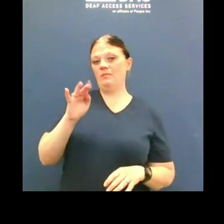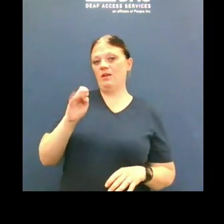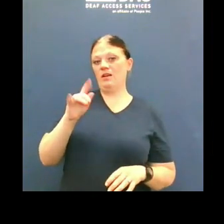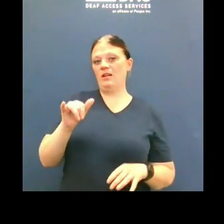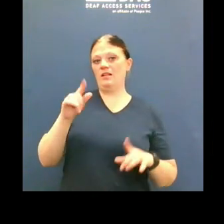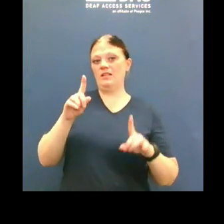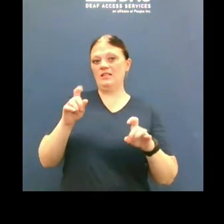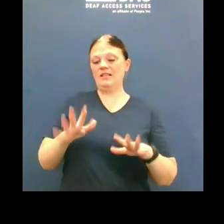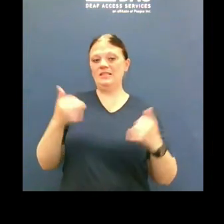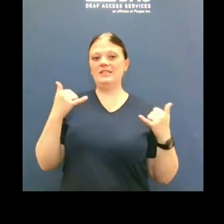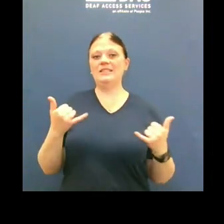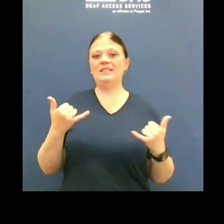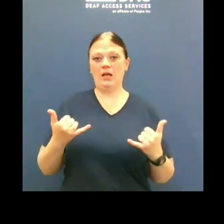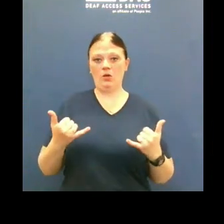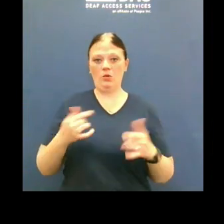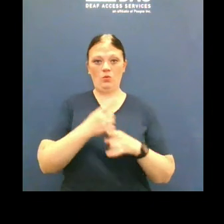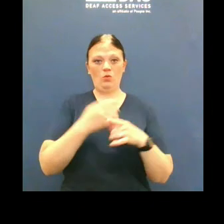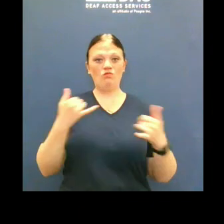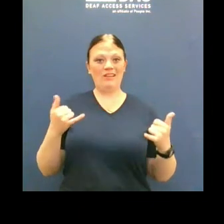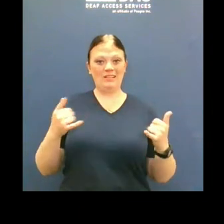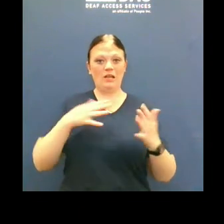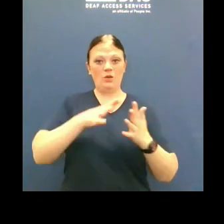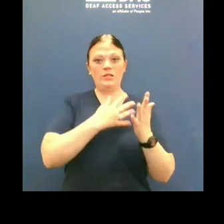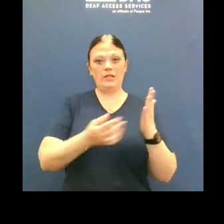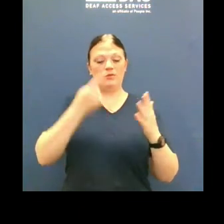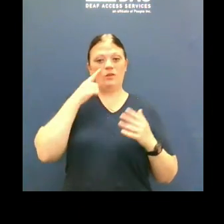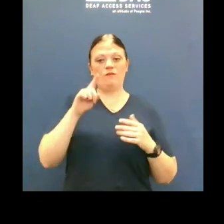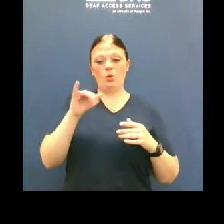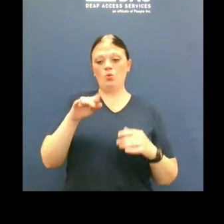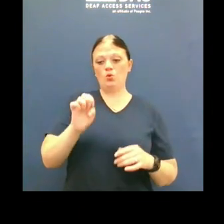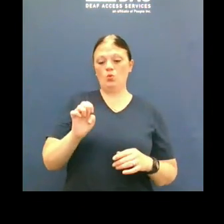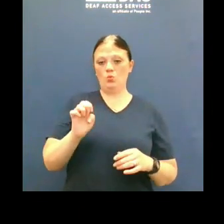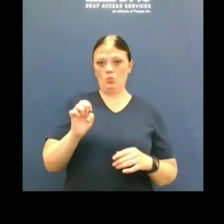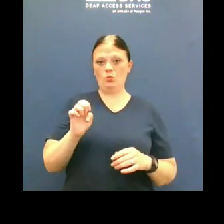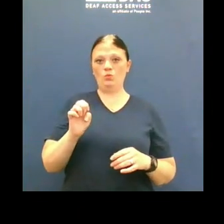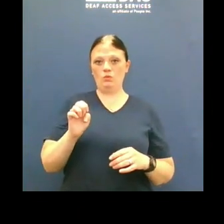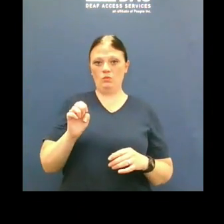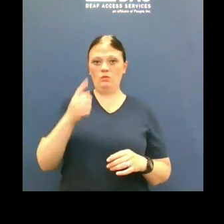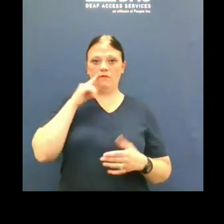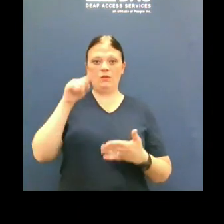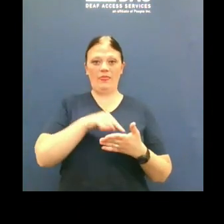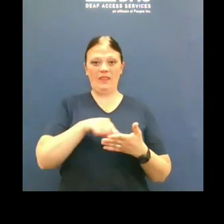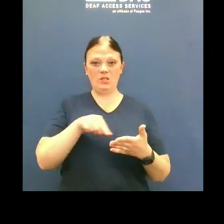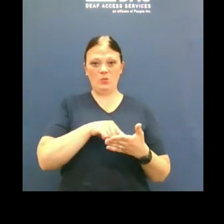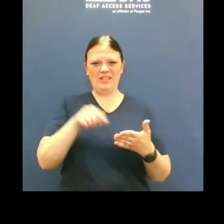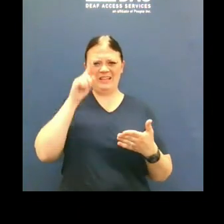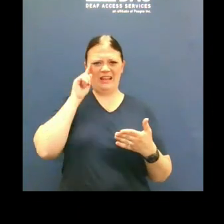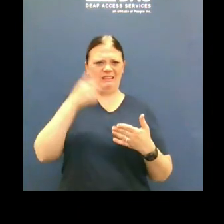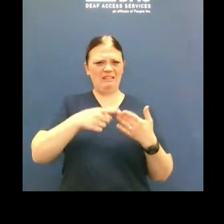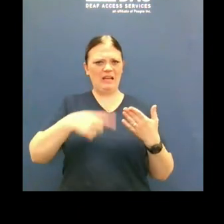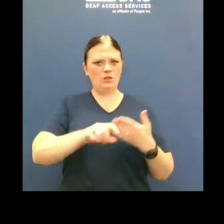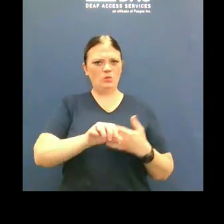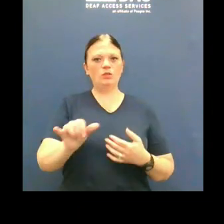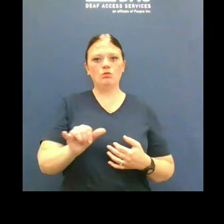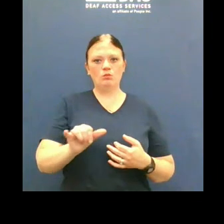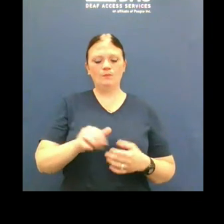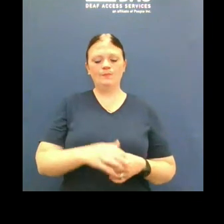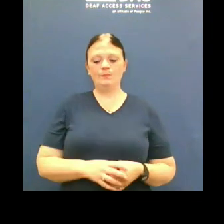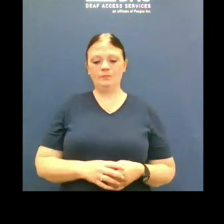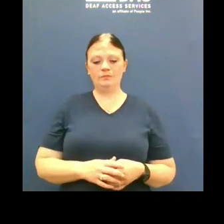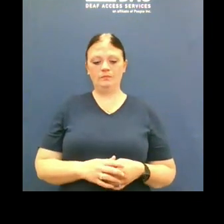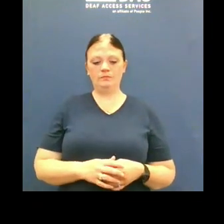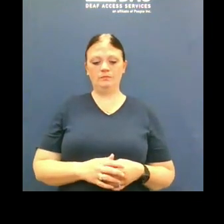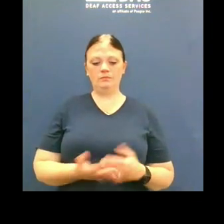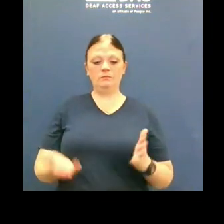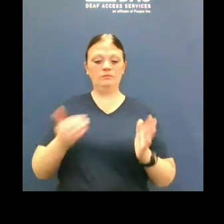now. Right now we are scheduling for June dates for this week and I think part of next week. So again, we're going to